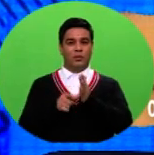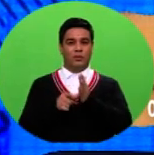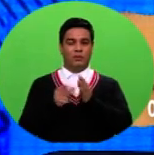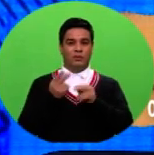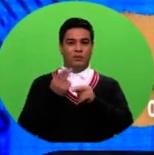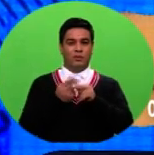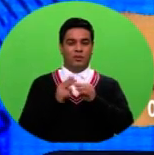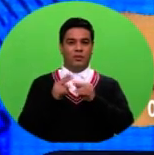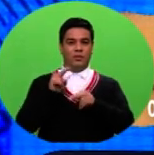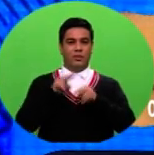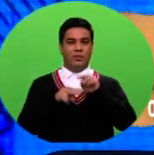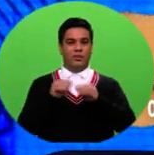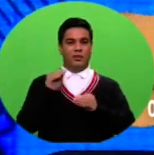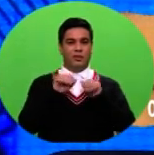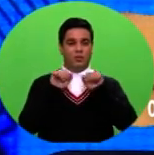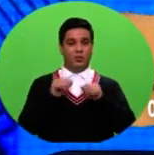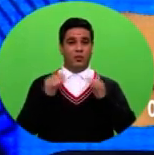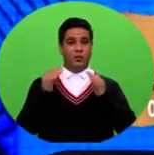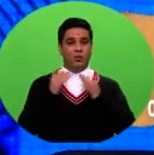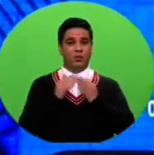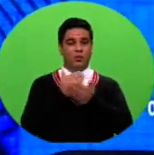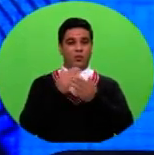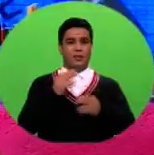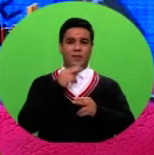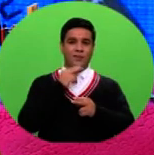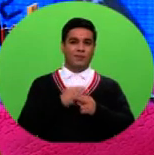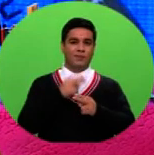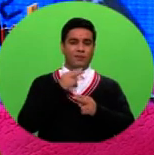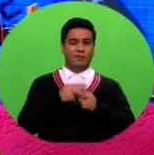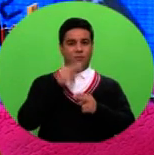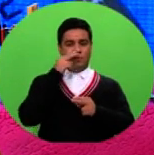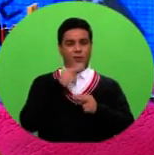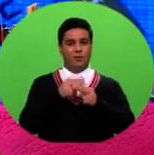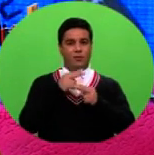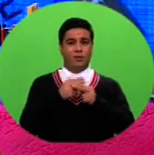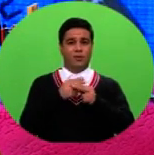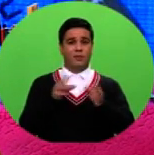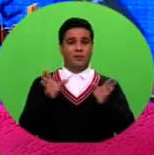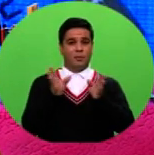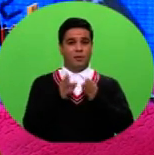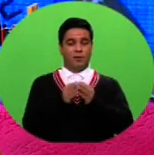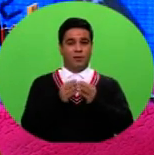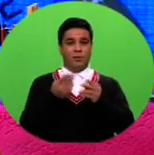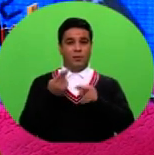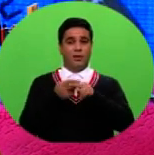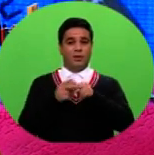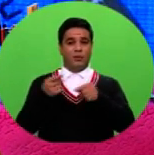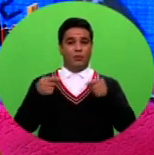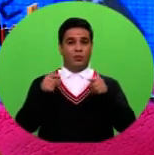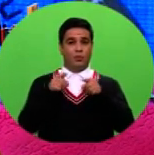shakllarni yasashingiz mumkin. Uyingizda aka-opalaringiz, uka-singillaringiz bilan mana bunday